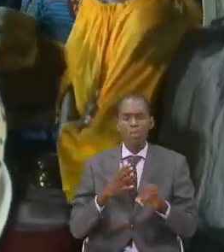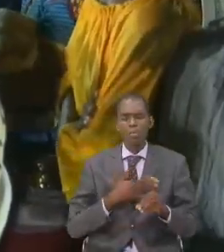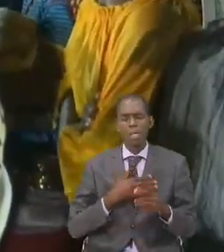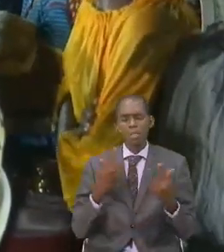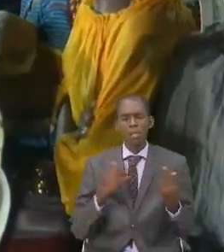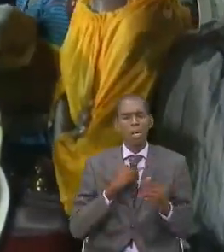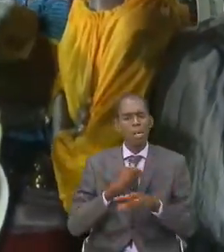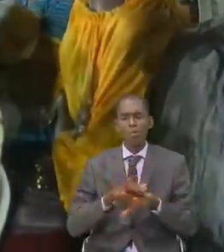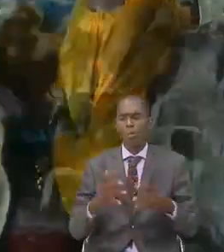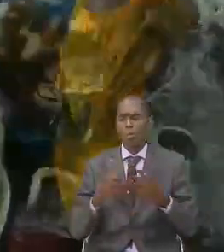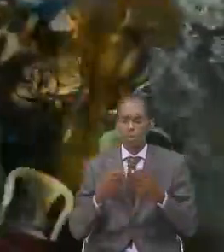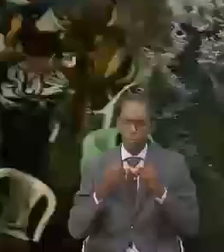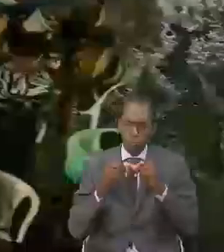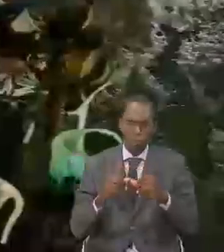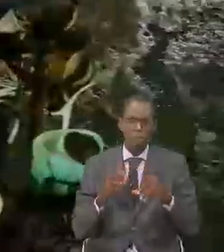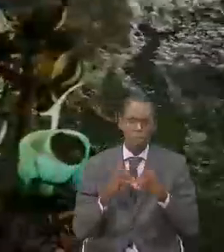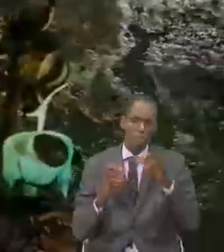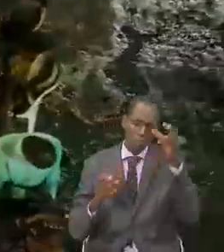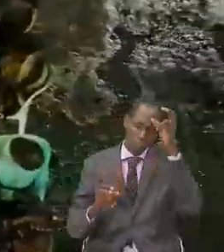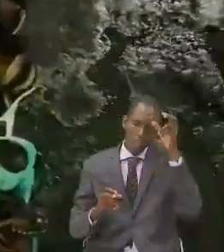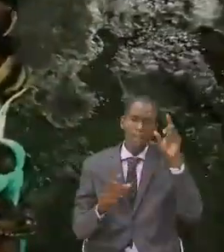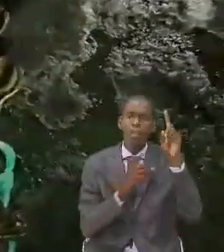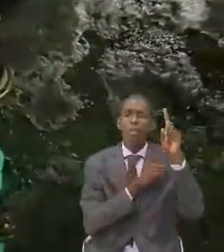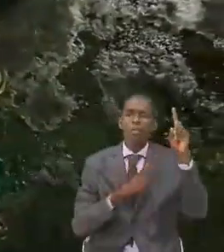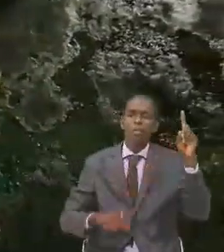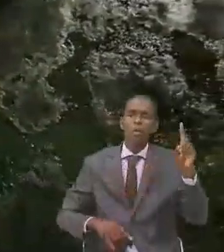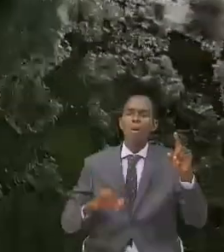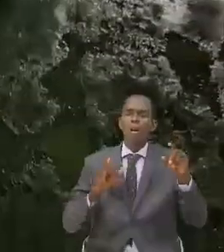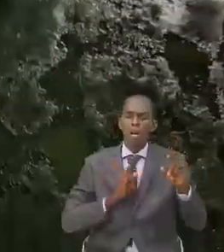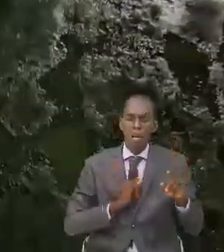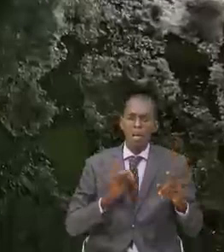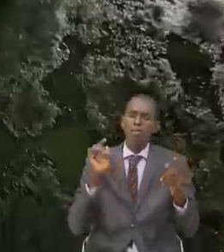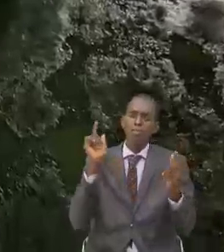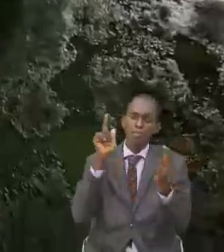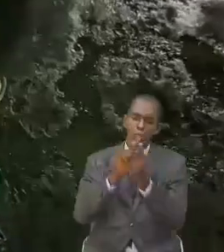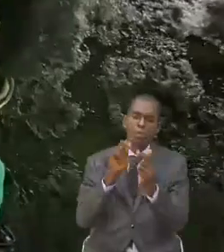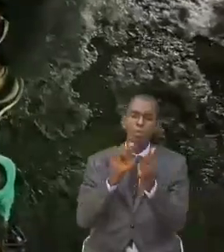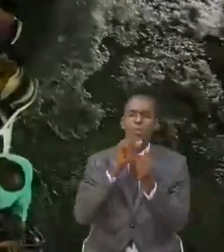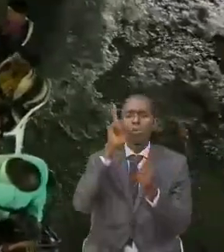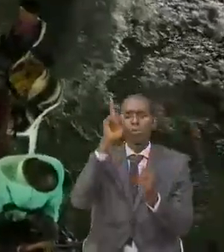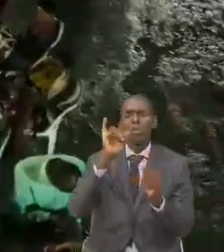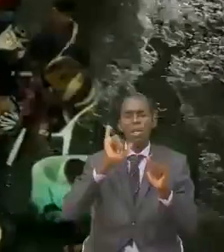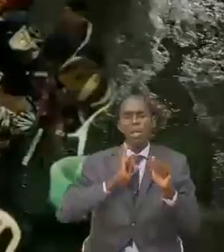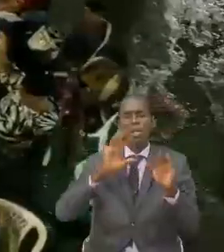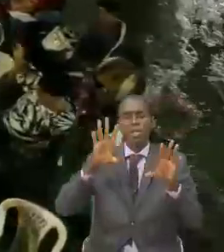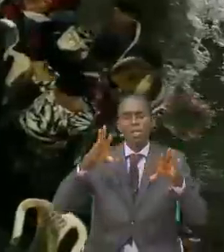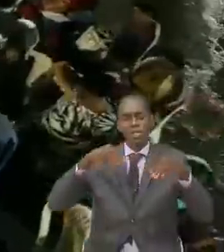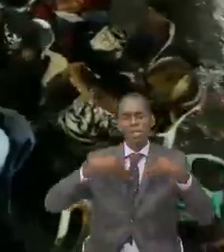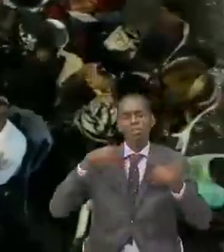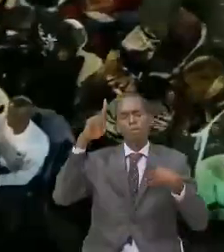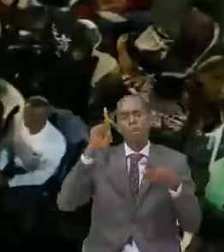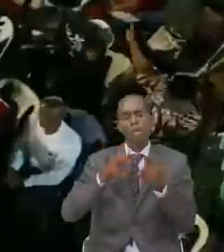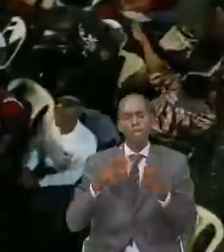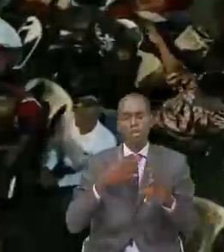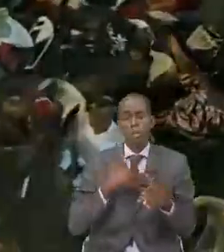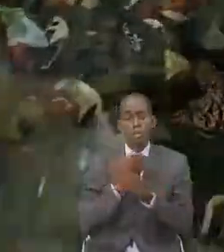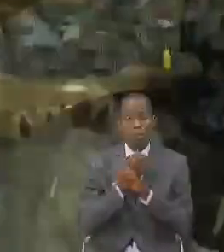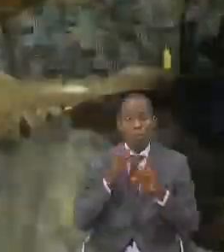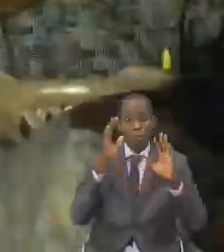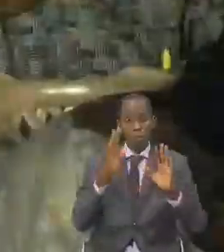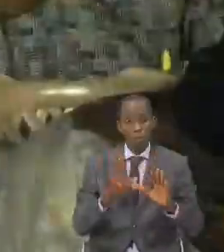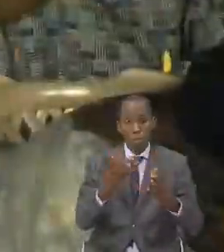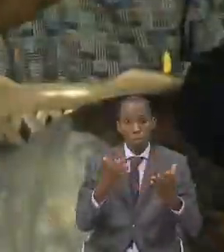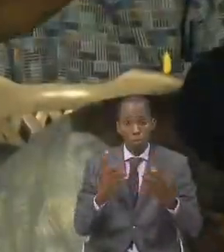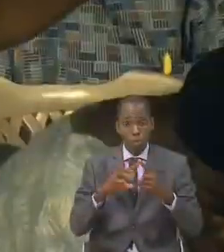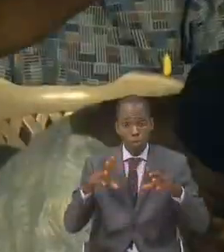remain in my sin. I come. Lord, I come. And I receive you as my Savior.